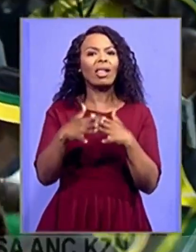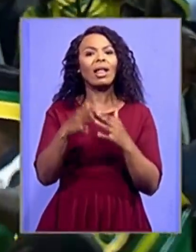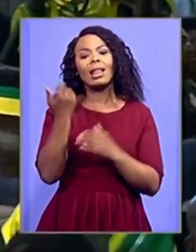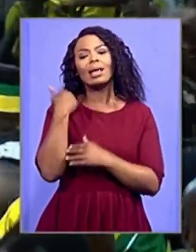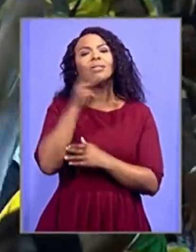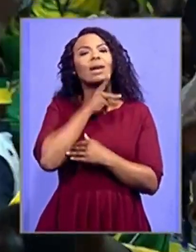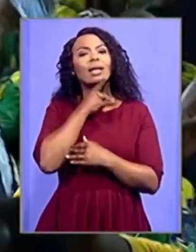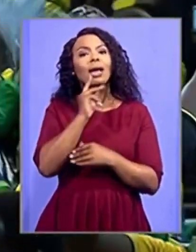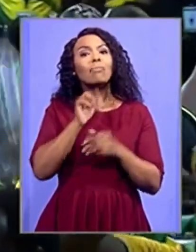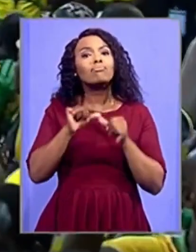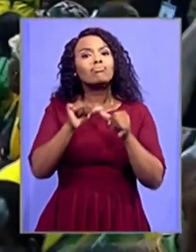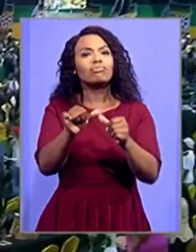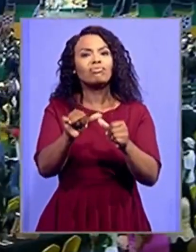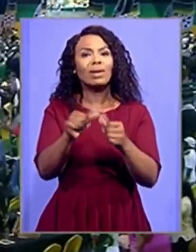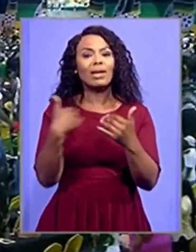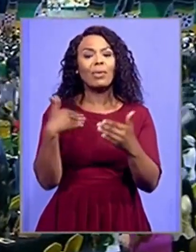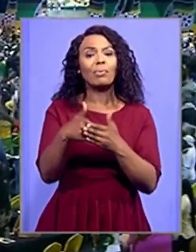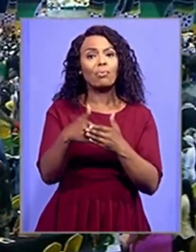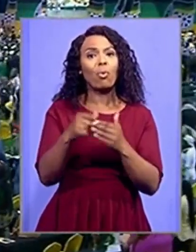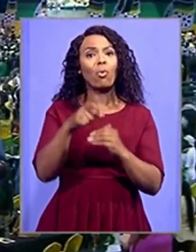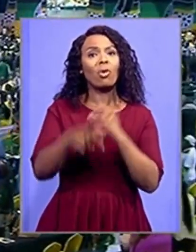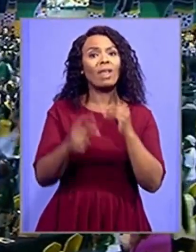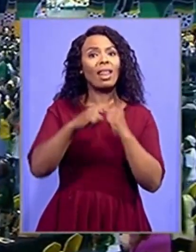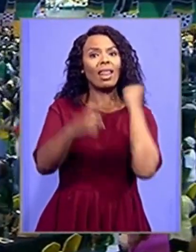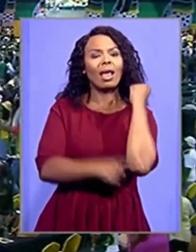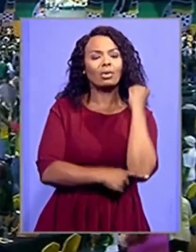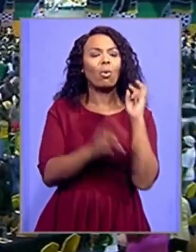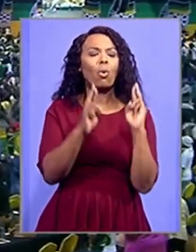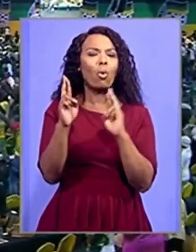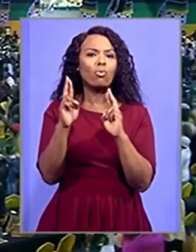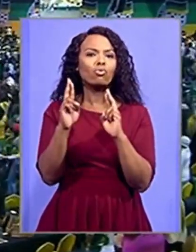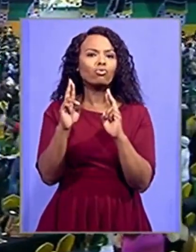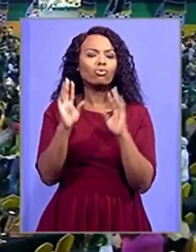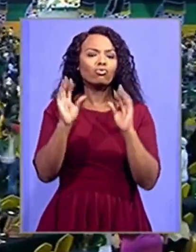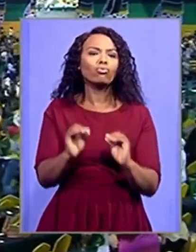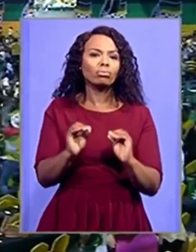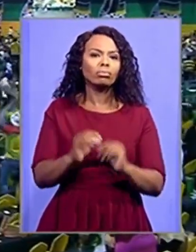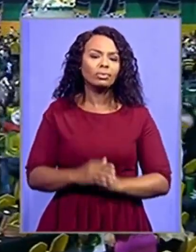bohlano di ka se tšwele pele go fihlela letšatši la mafelelo la conference go sasa.